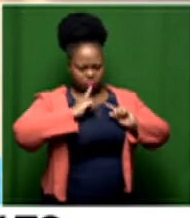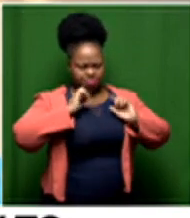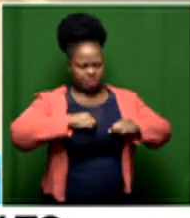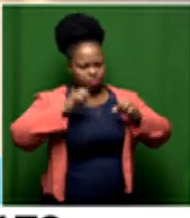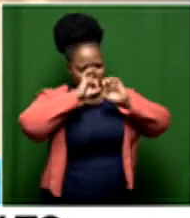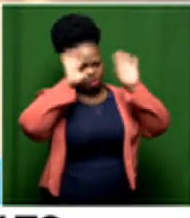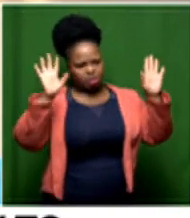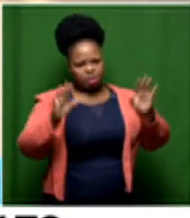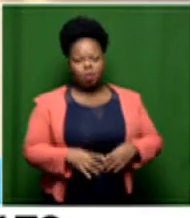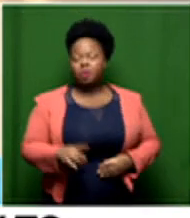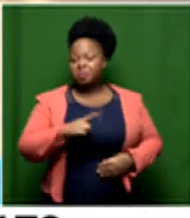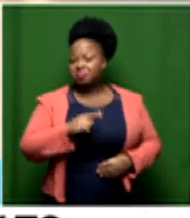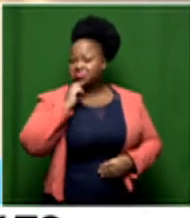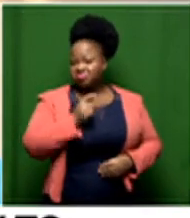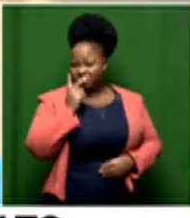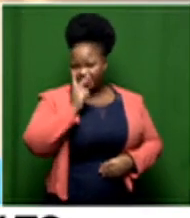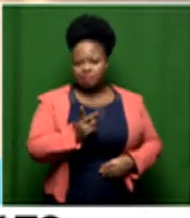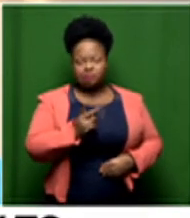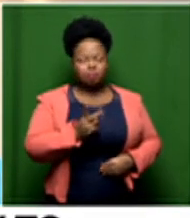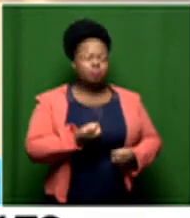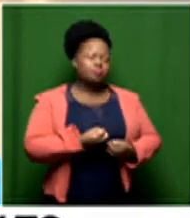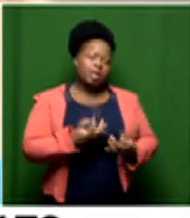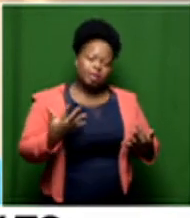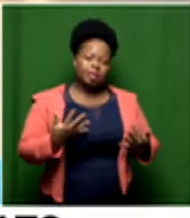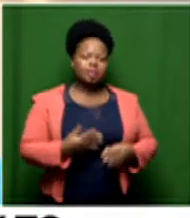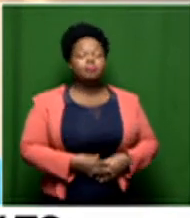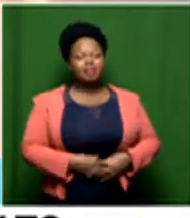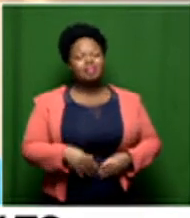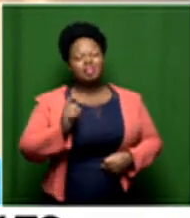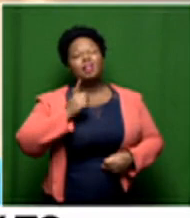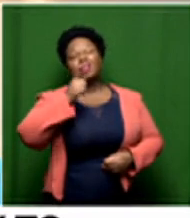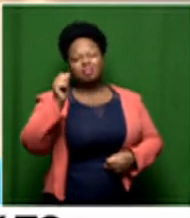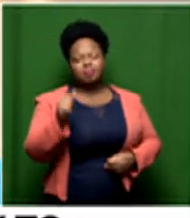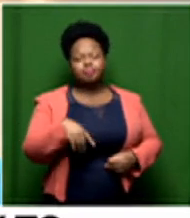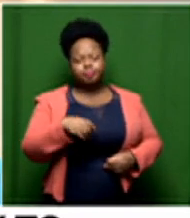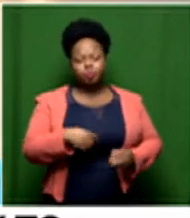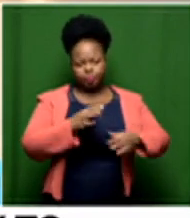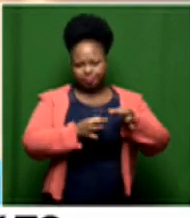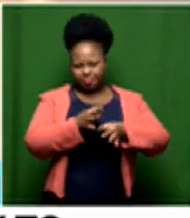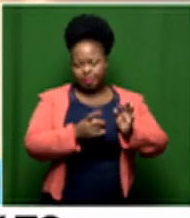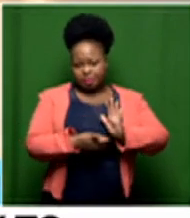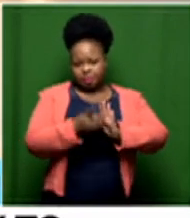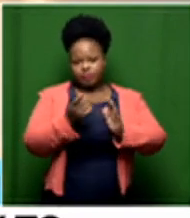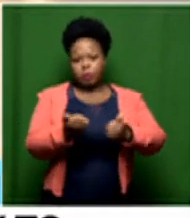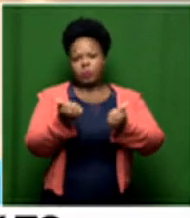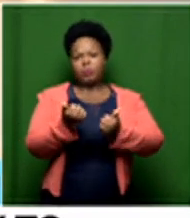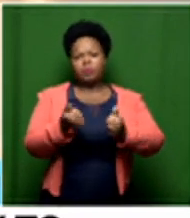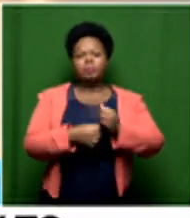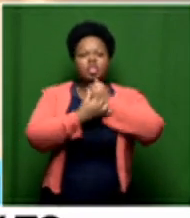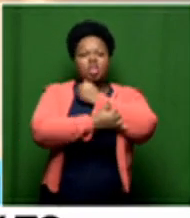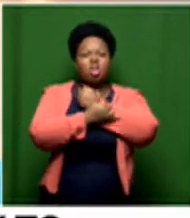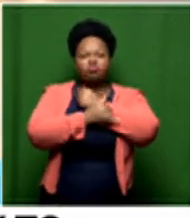the reality is that we're actually seeing so many, and we'll get to the developed countries and not even developed countries. I mean, we're